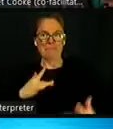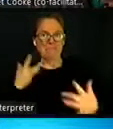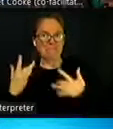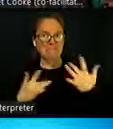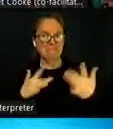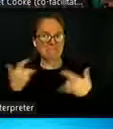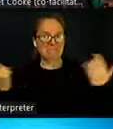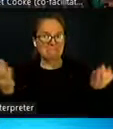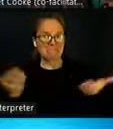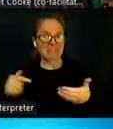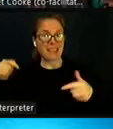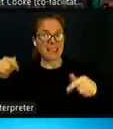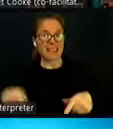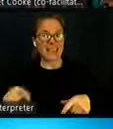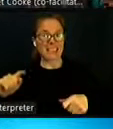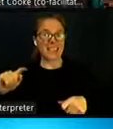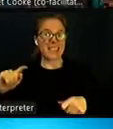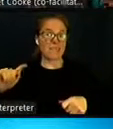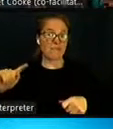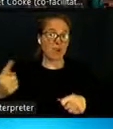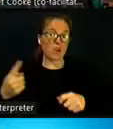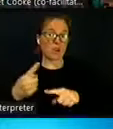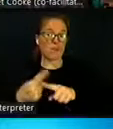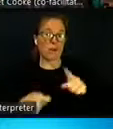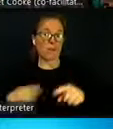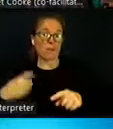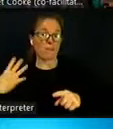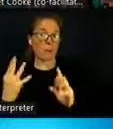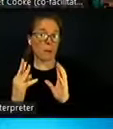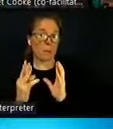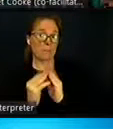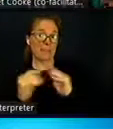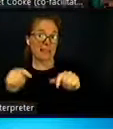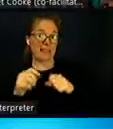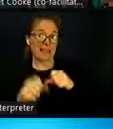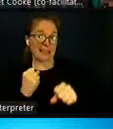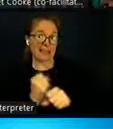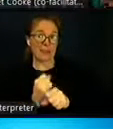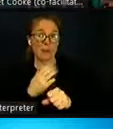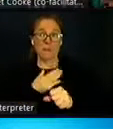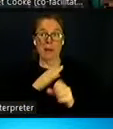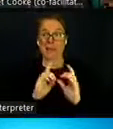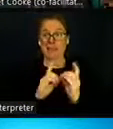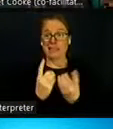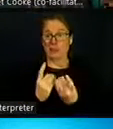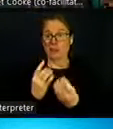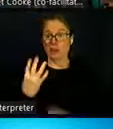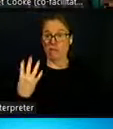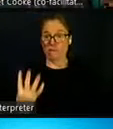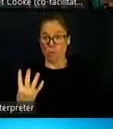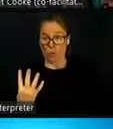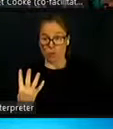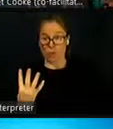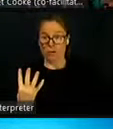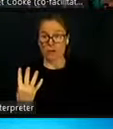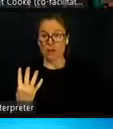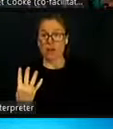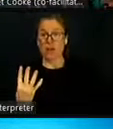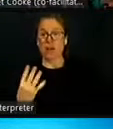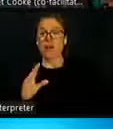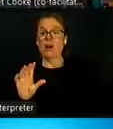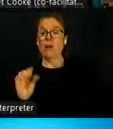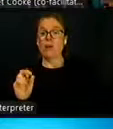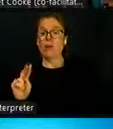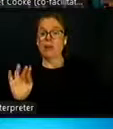the first of 4 for this particular year. My district is District 4. That's primarily Cornelius